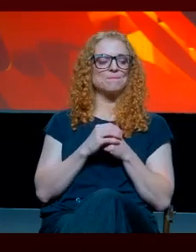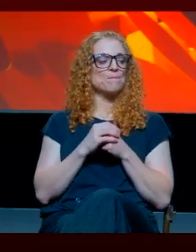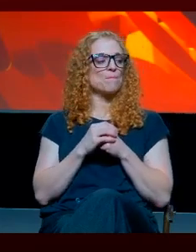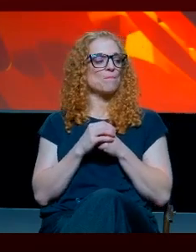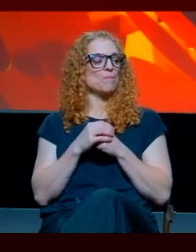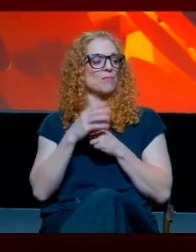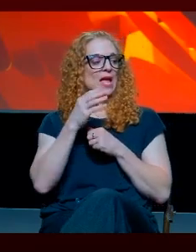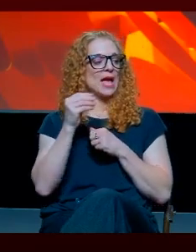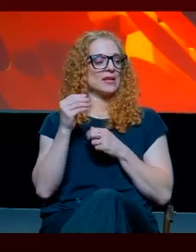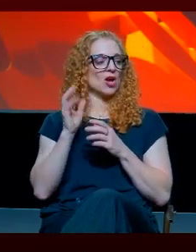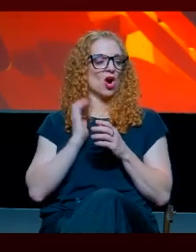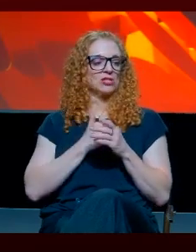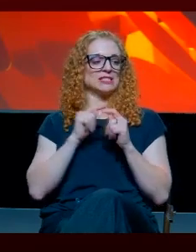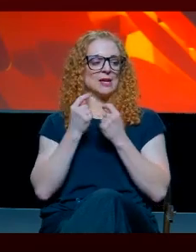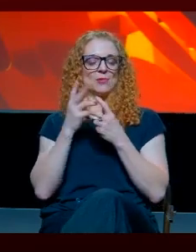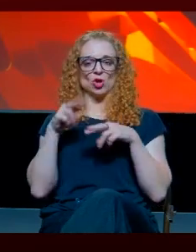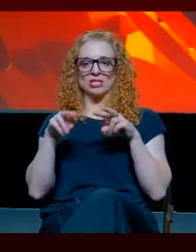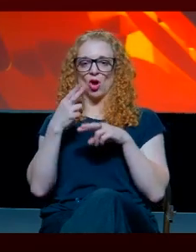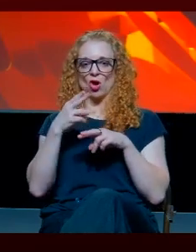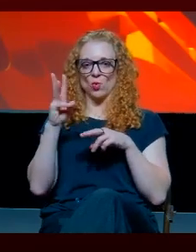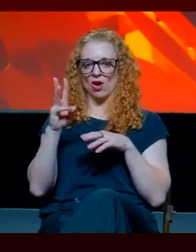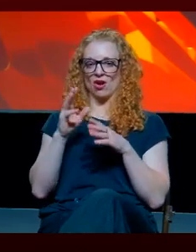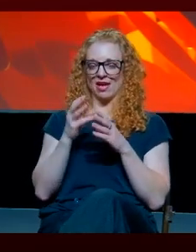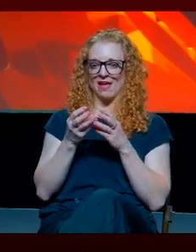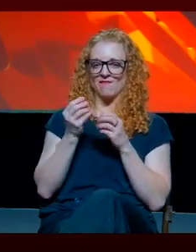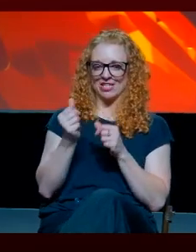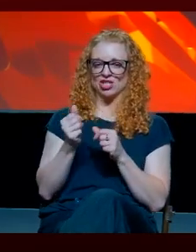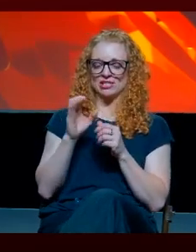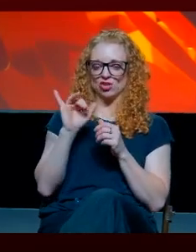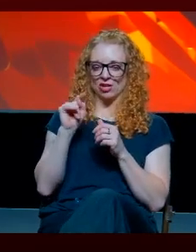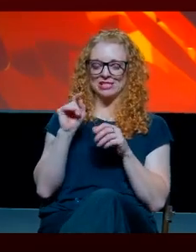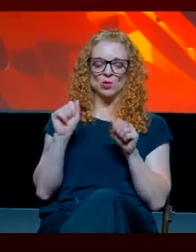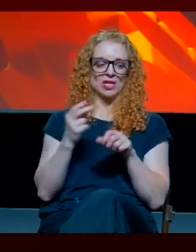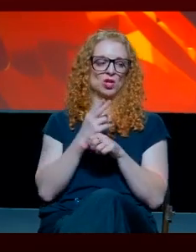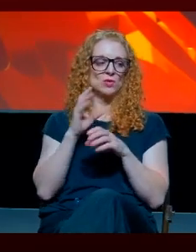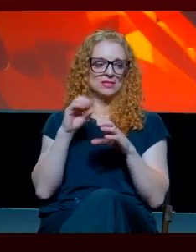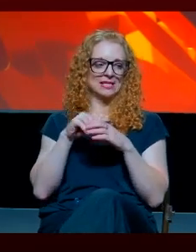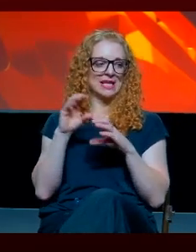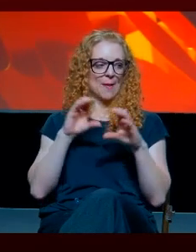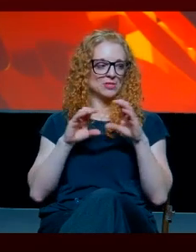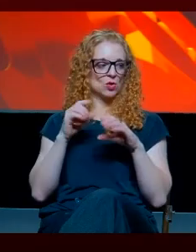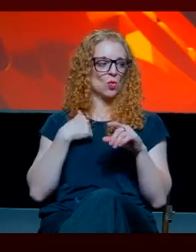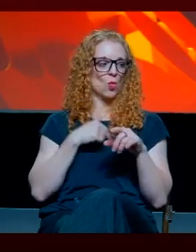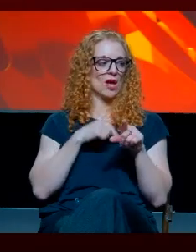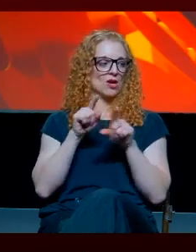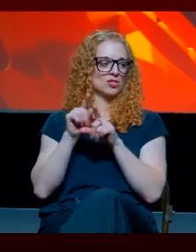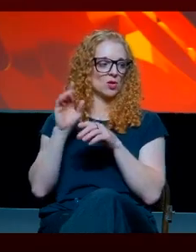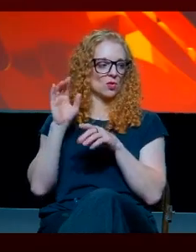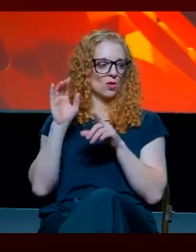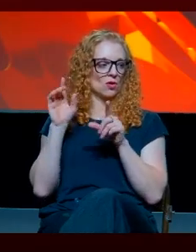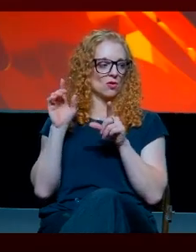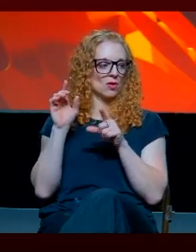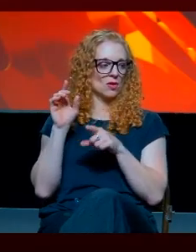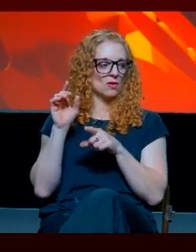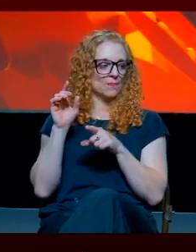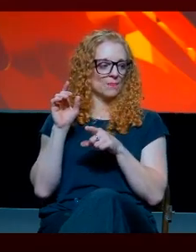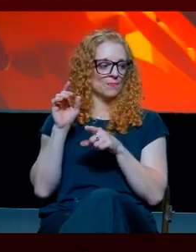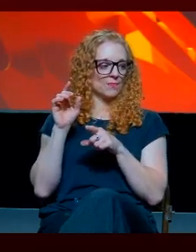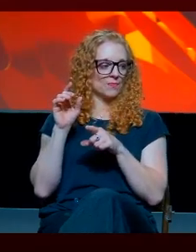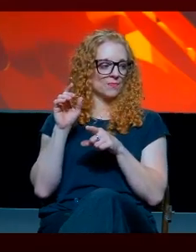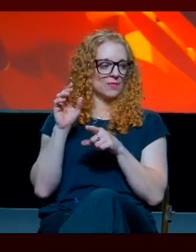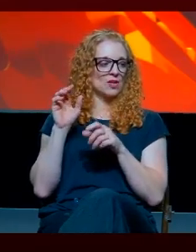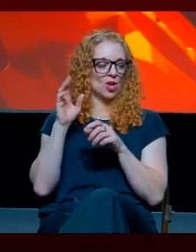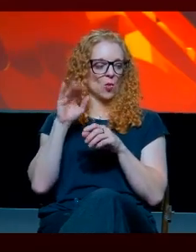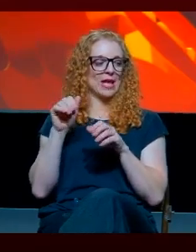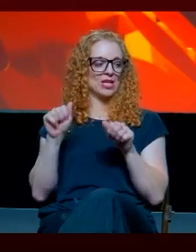has looked at what we call hardware efficient circuits that can be used in chemistry, and what we call correlation circuits, which can be used in machine learning.